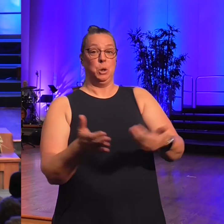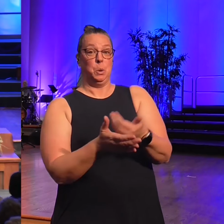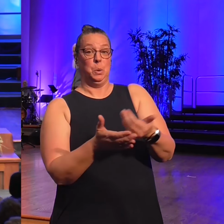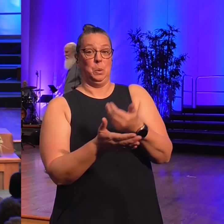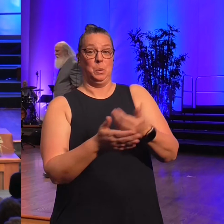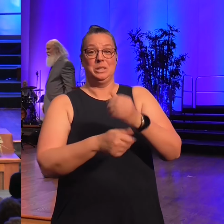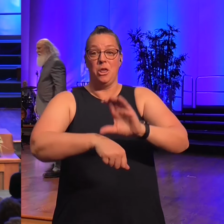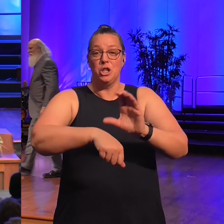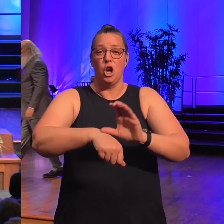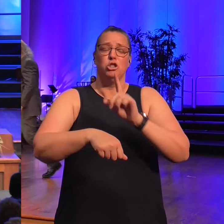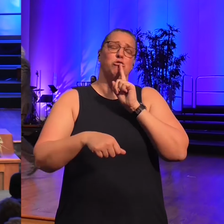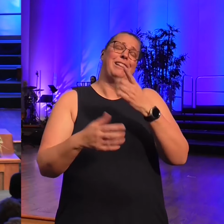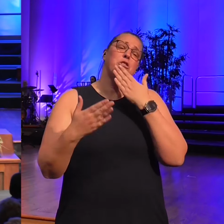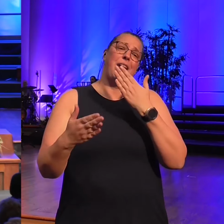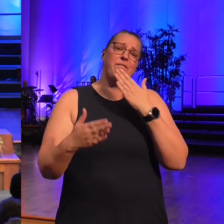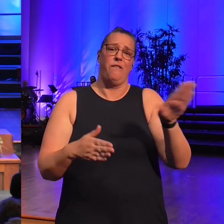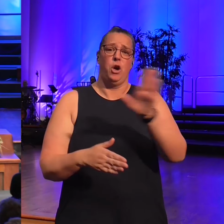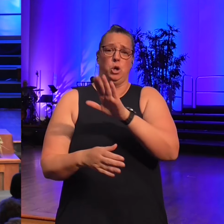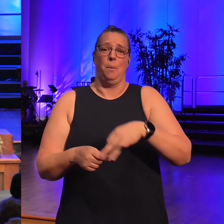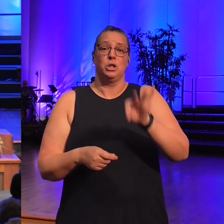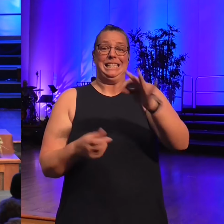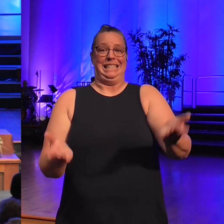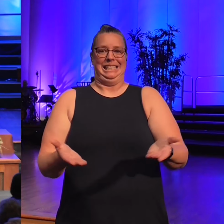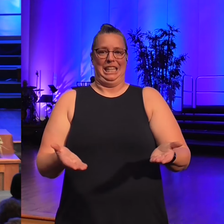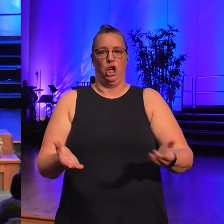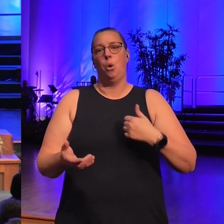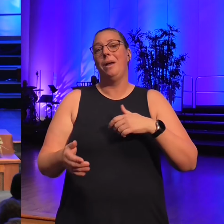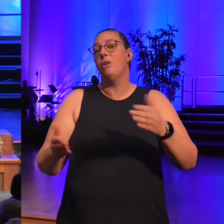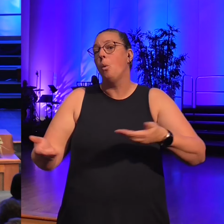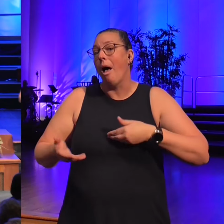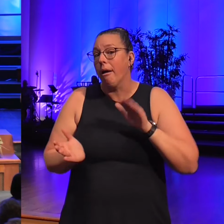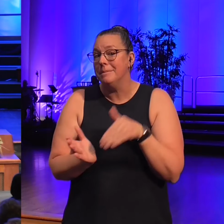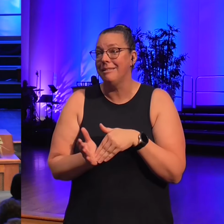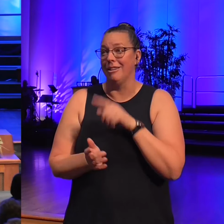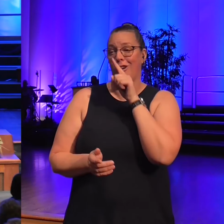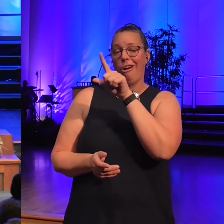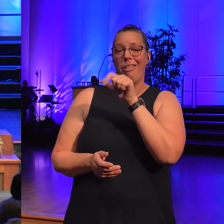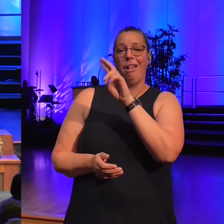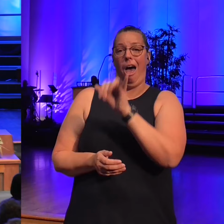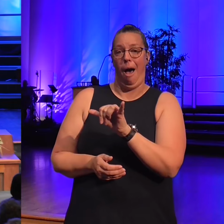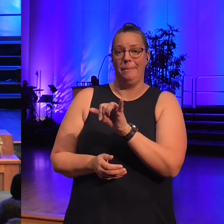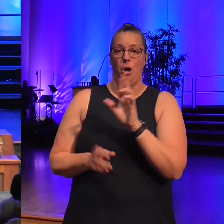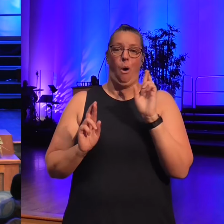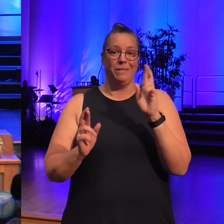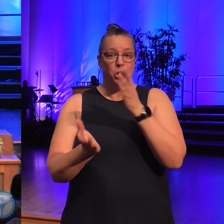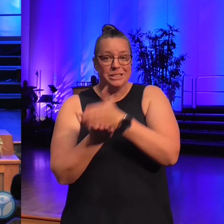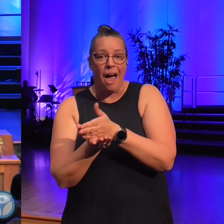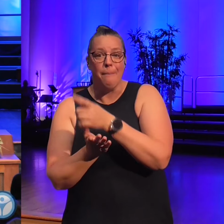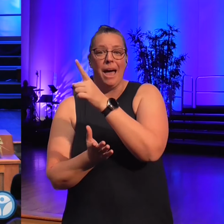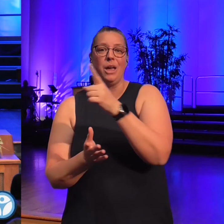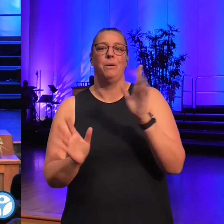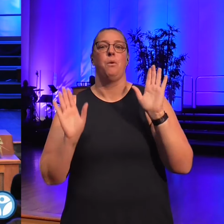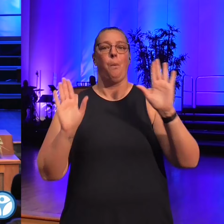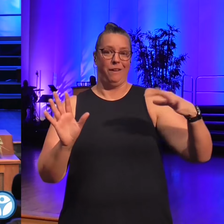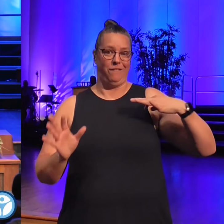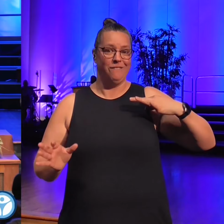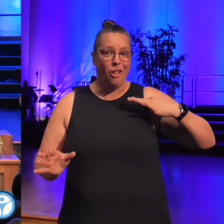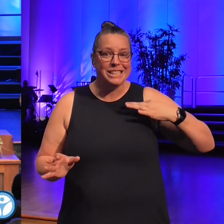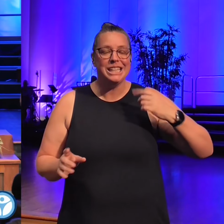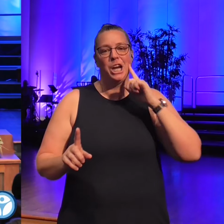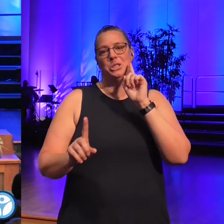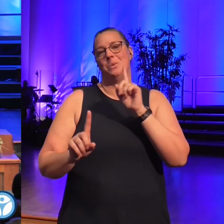we are so grateful for your presence here. We've got a great welcome center right out there in the center of the lobby. We hope you'll stop. We've got wonderful volunteers, can